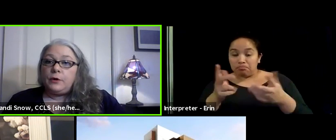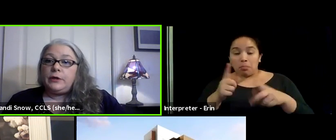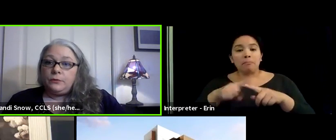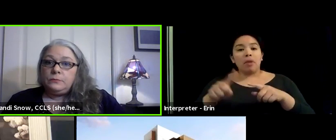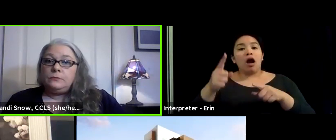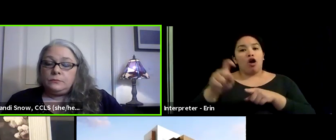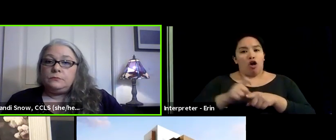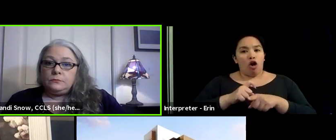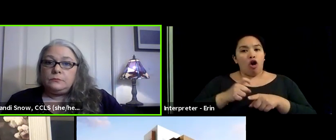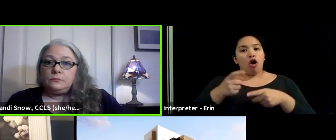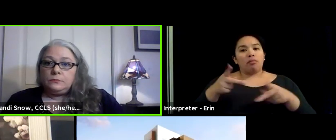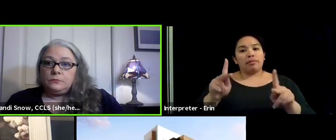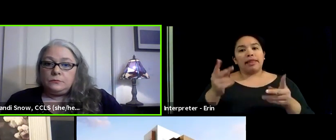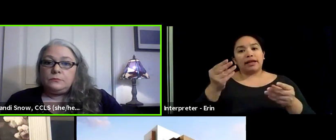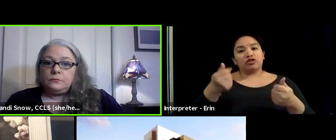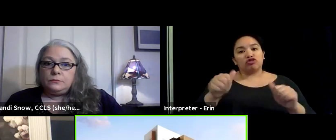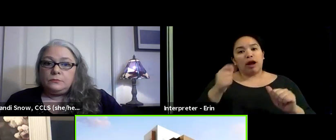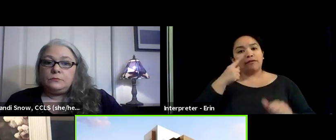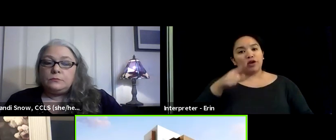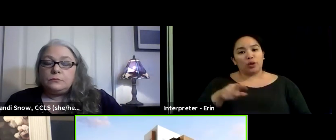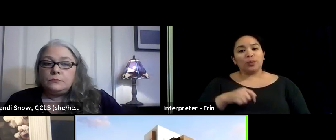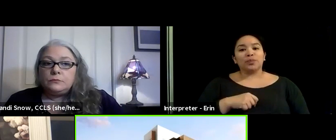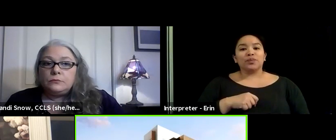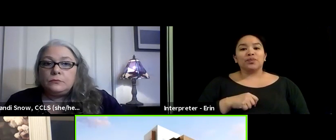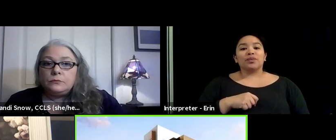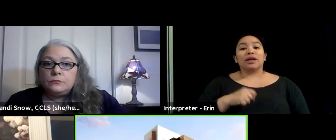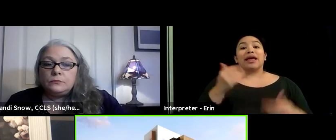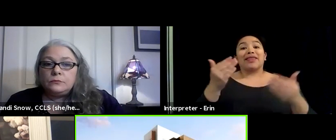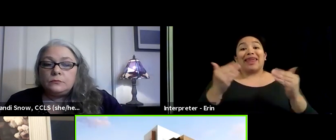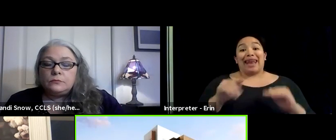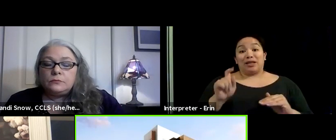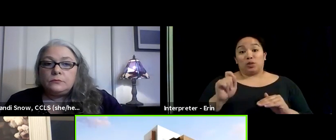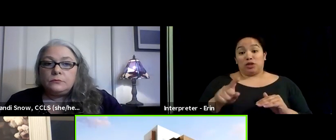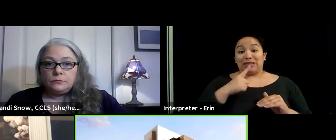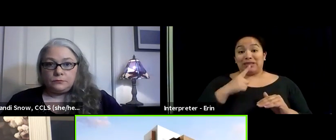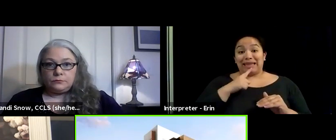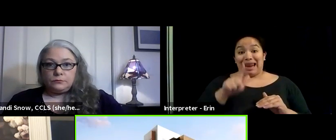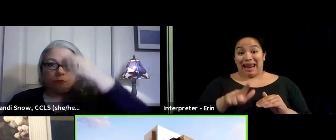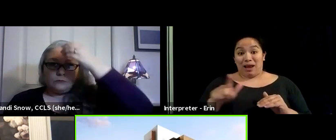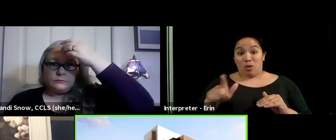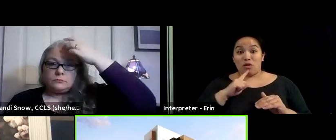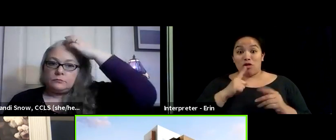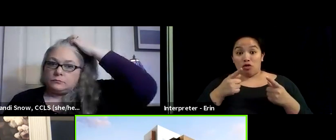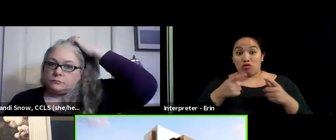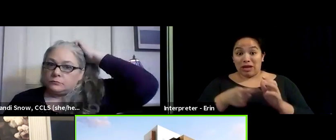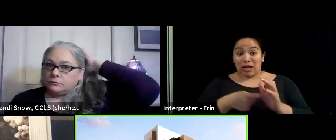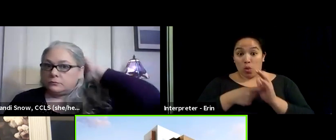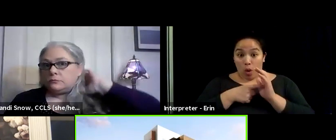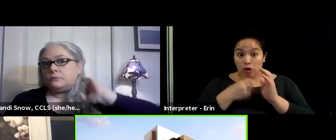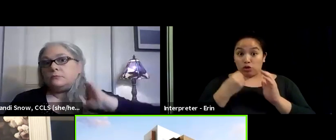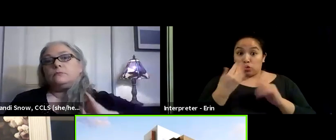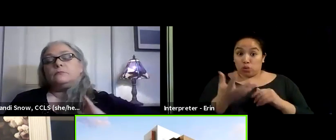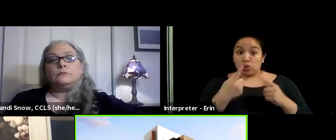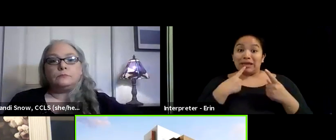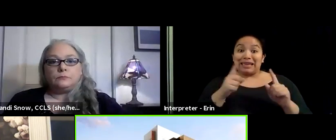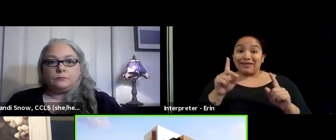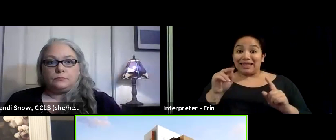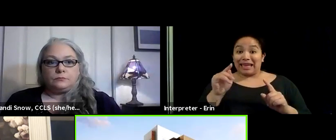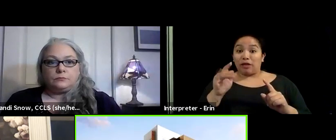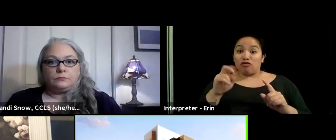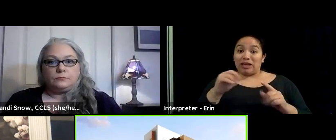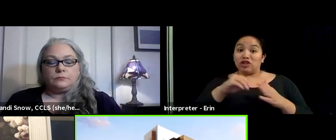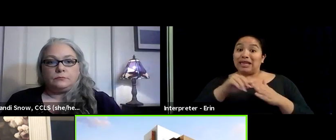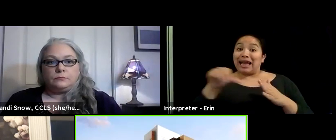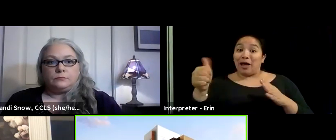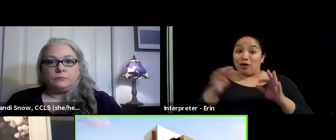try for you. Okay. The next question is, are landlords required to give the declaration in Spanish or in any other language